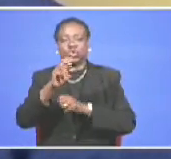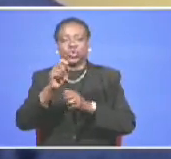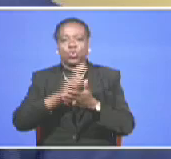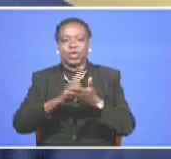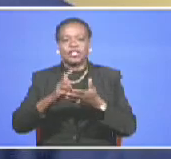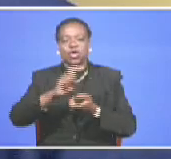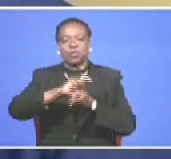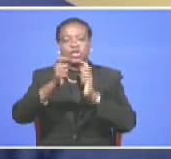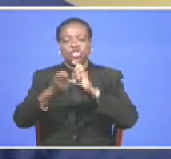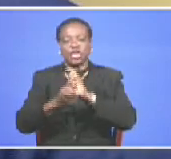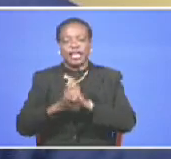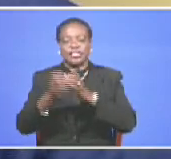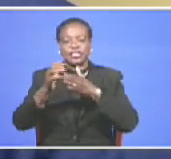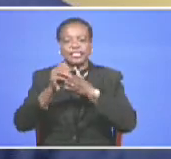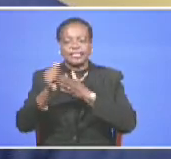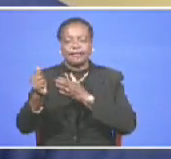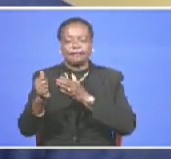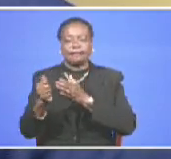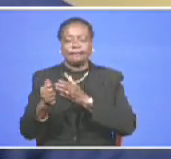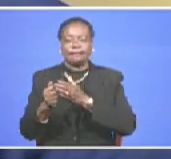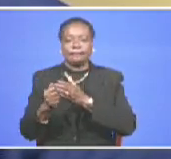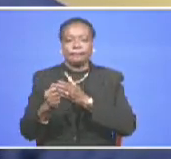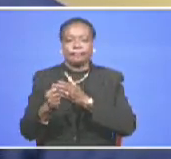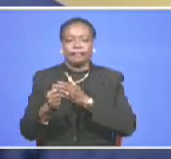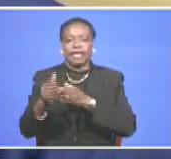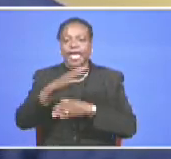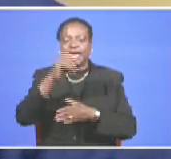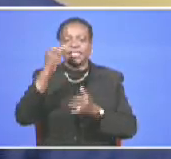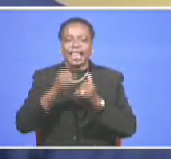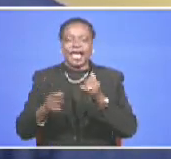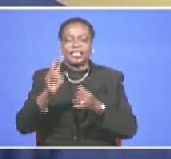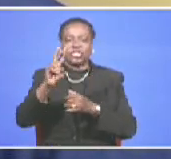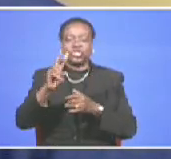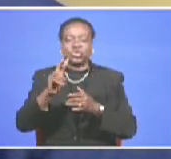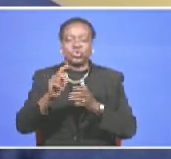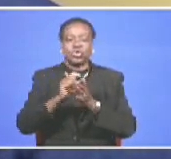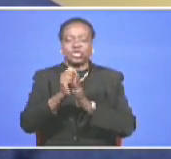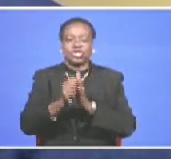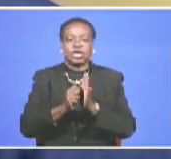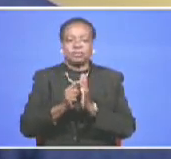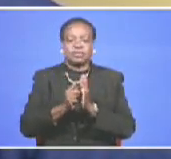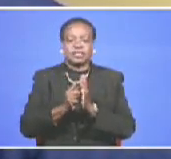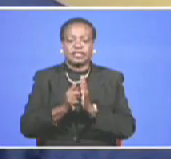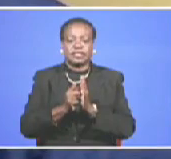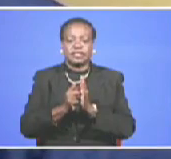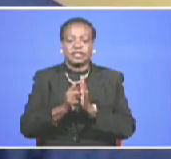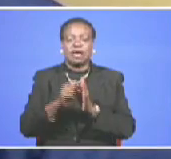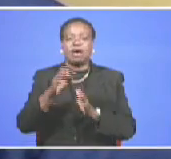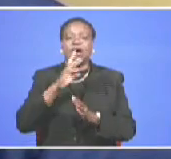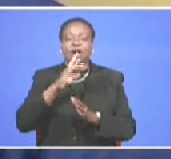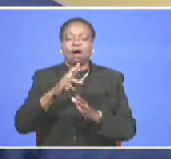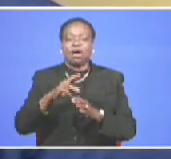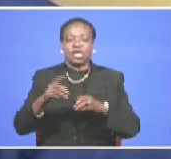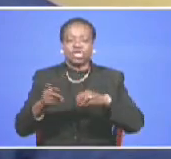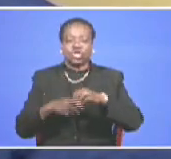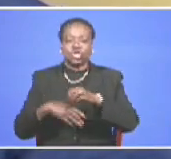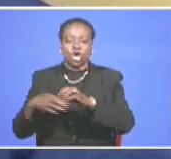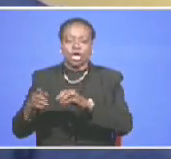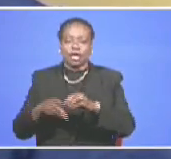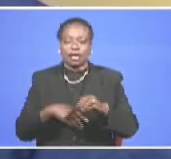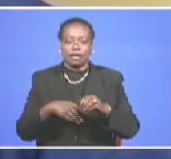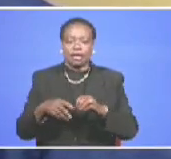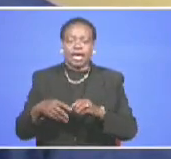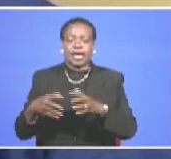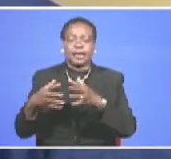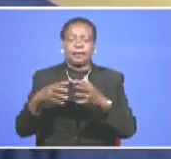the subject or the skill, and the last 2 terms are futsal, which is soccer on a hard surface, and